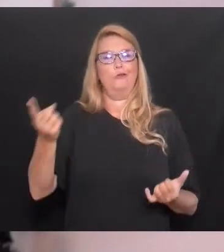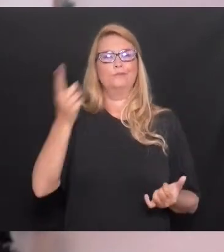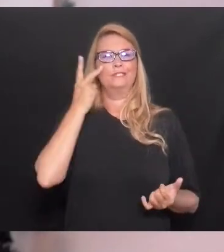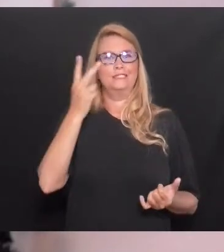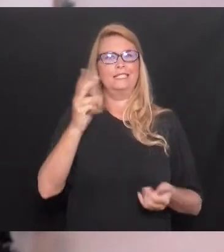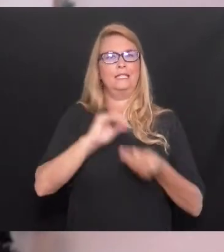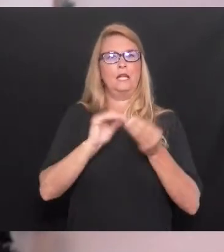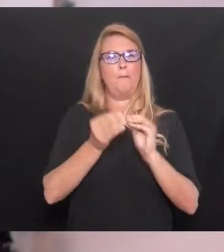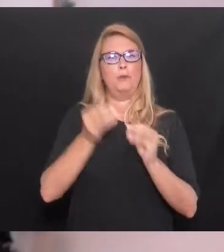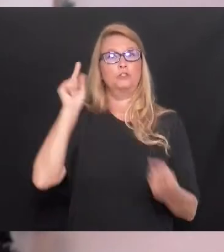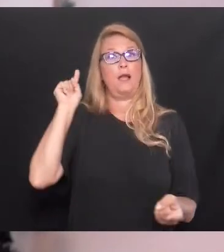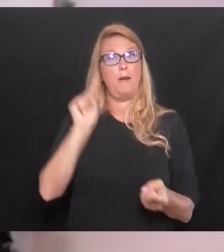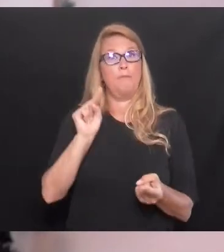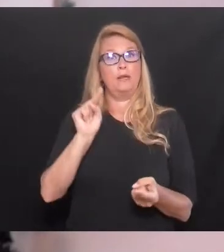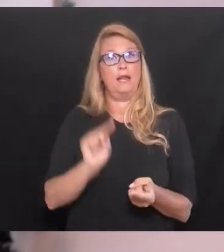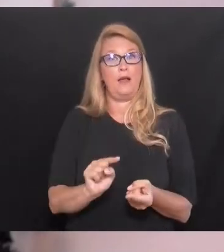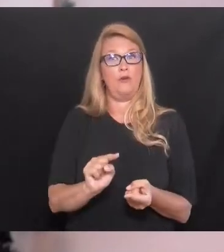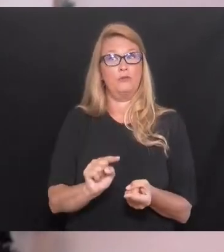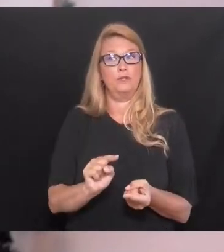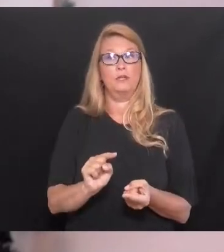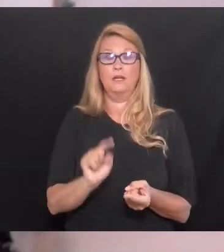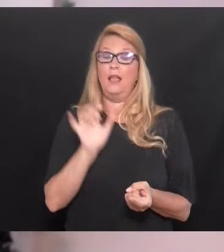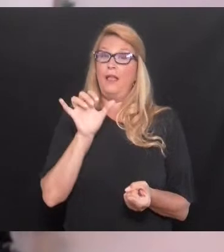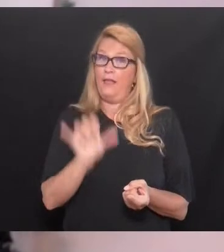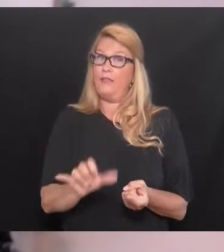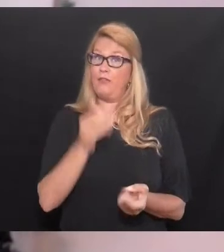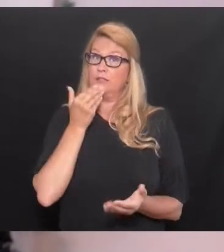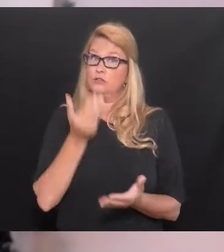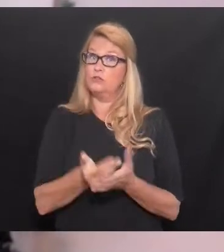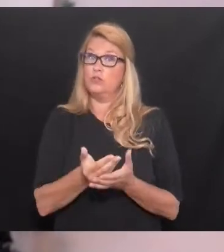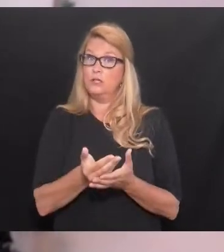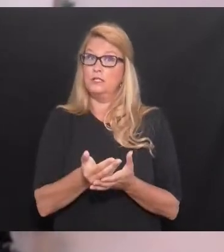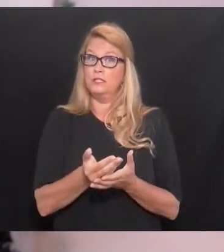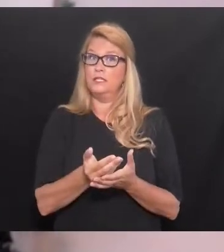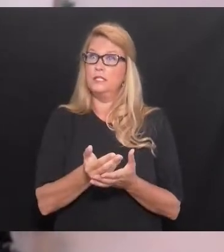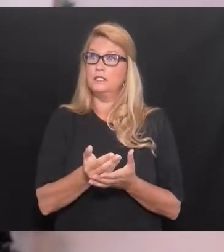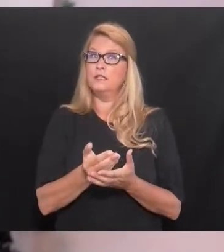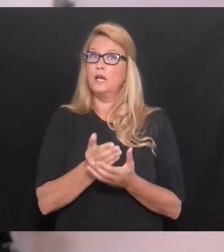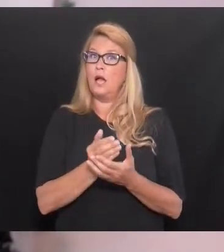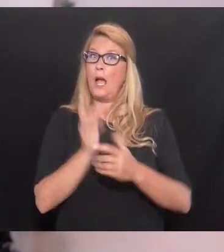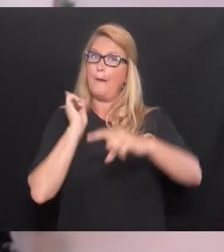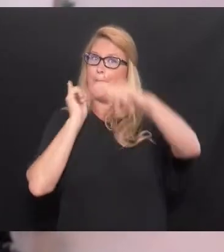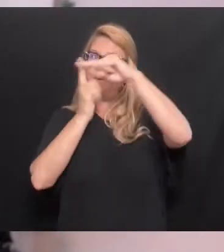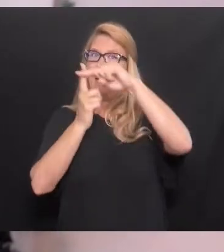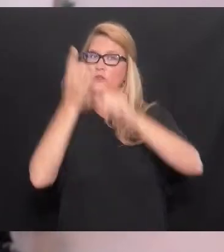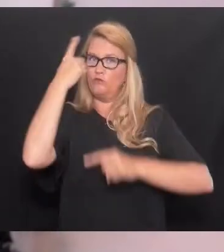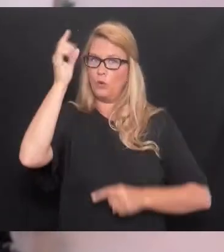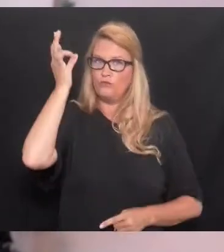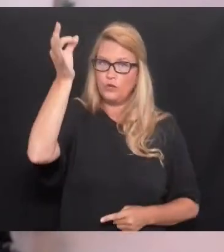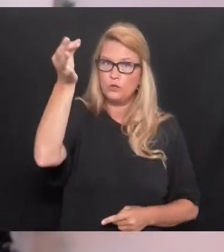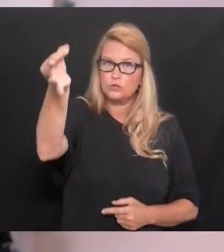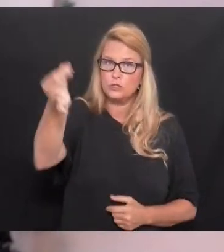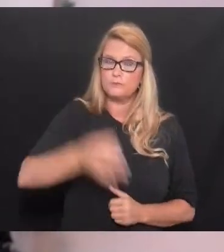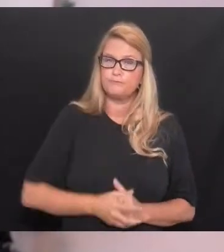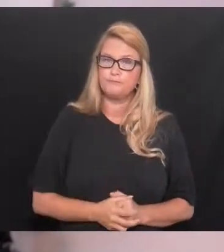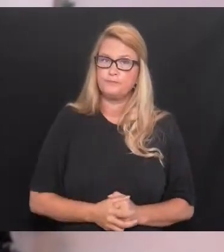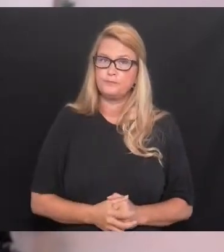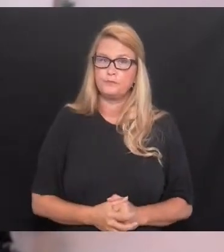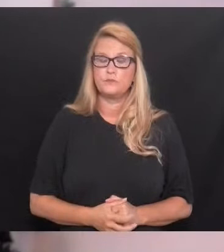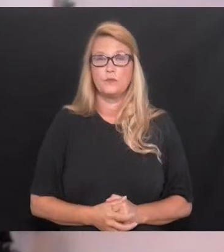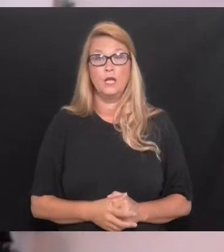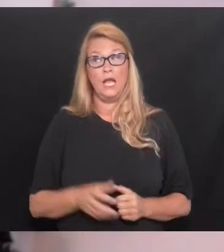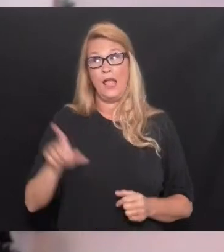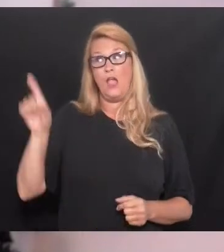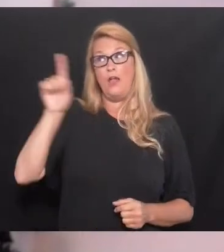down. And that gives us room for optimism. It is important to note that in most parts